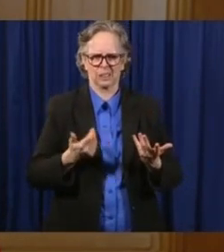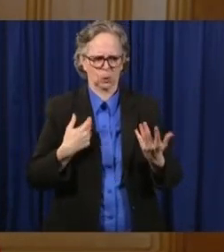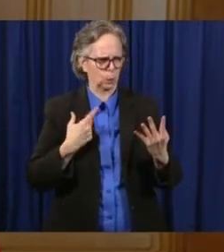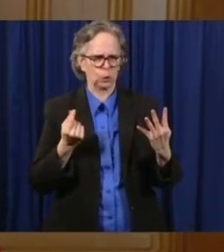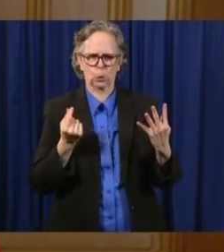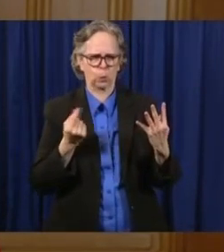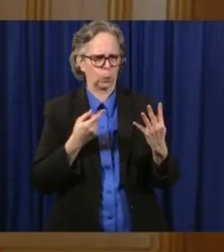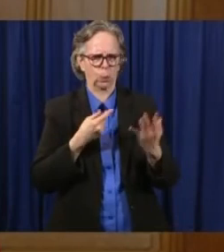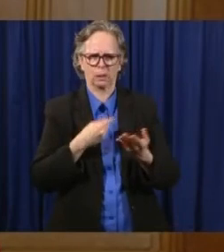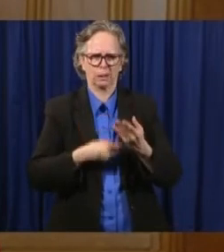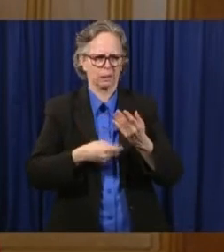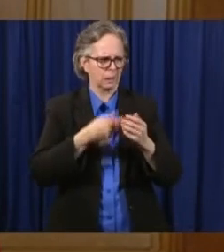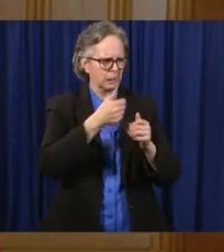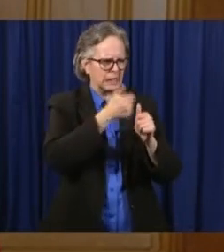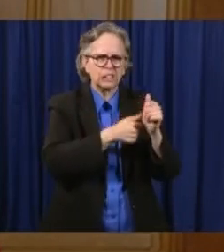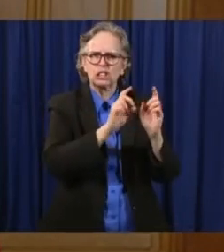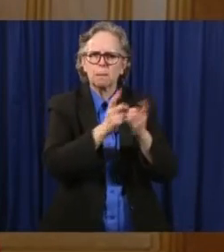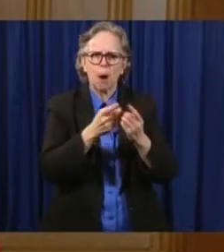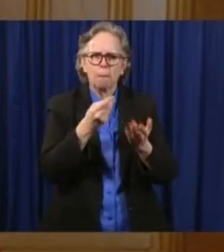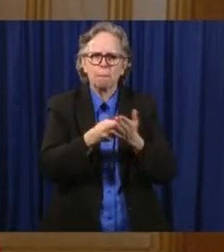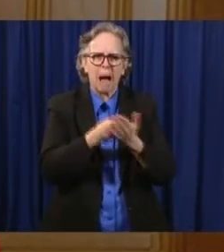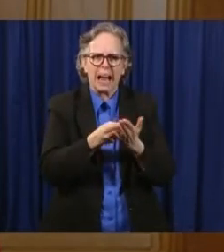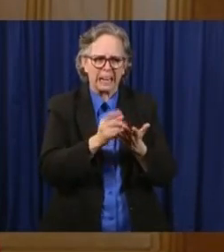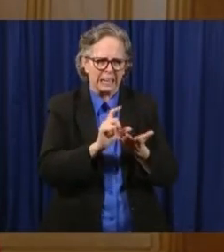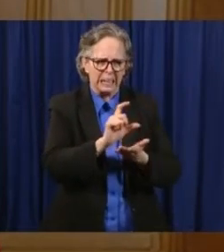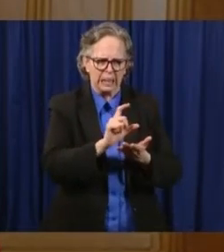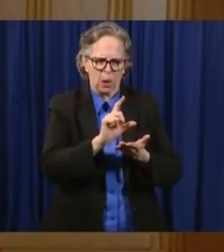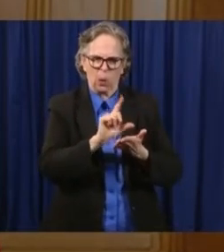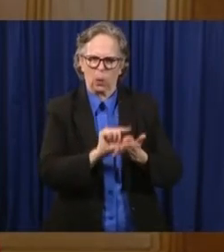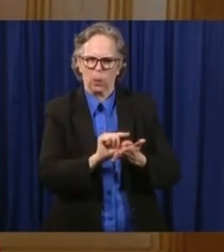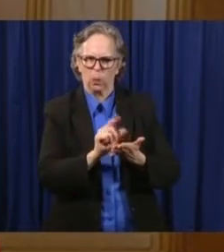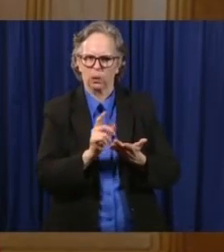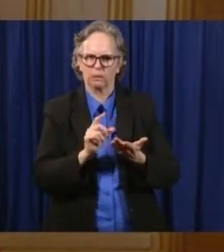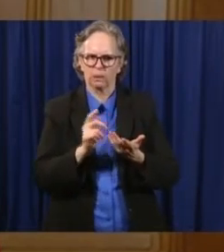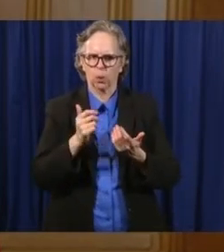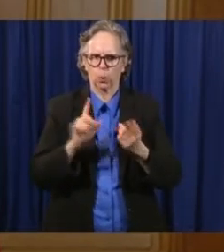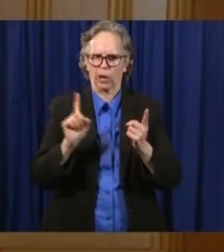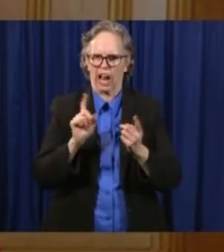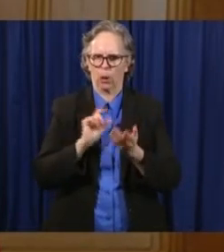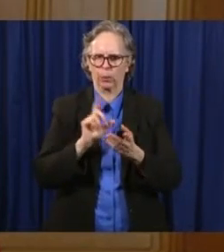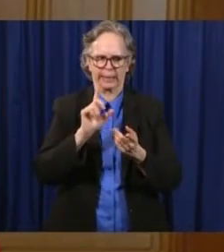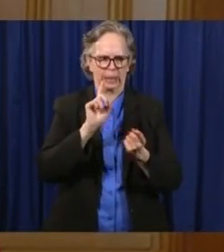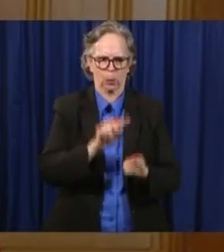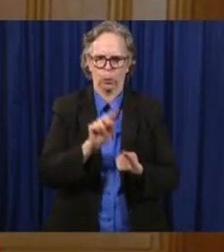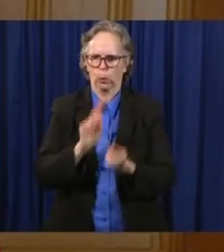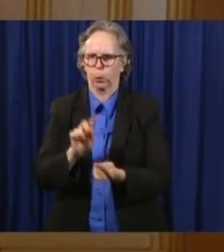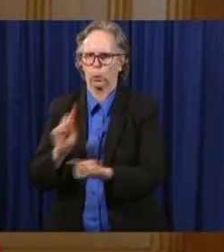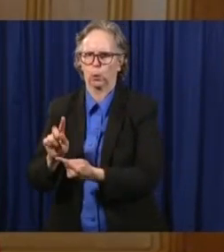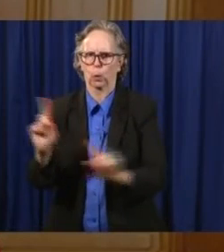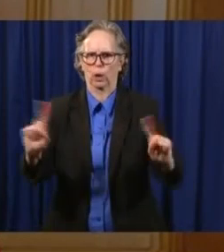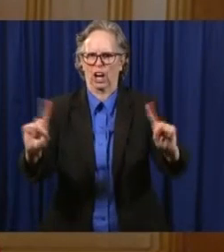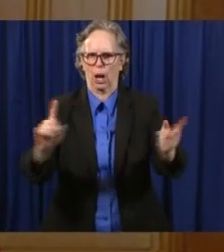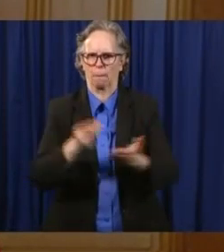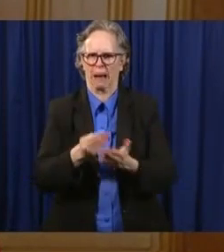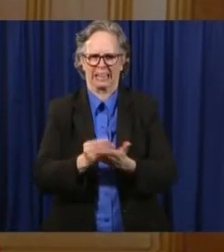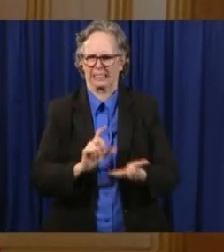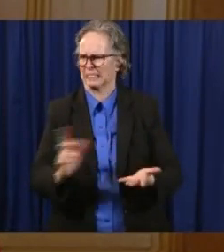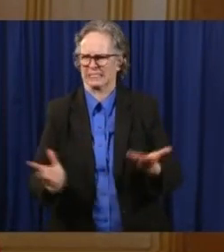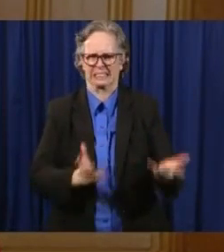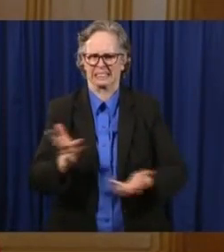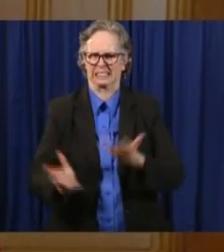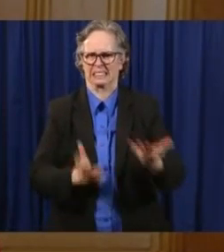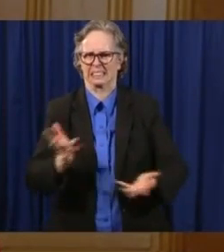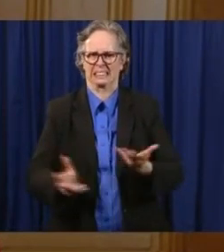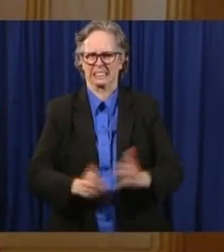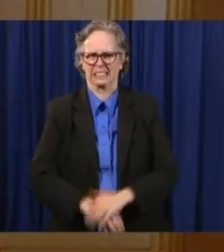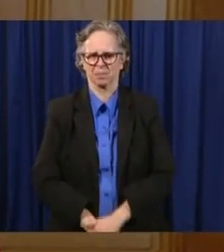to look at every department and see what we can do. We asked the departments, all the members of